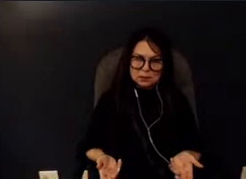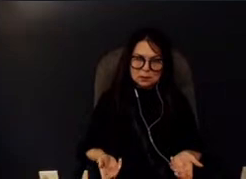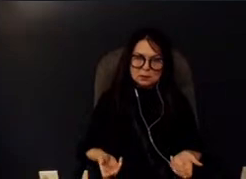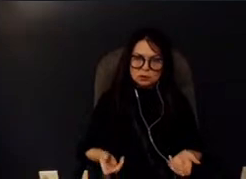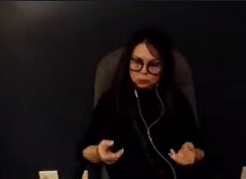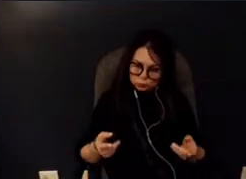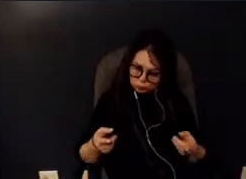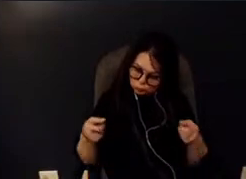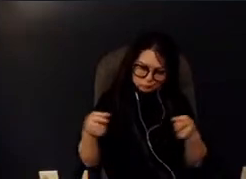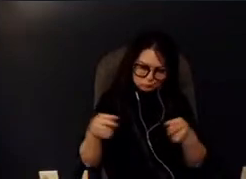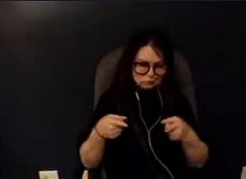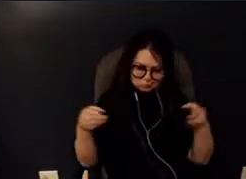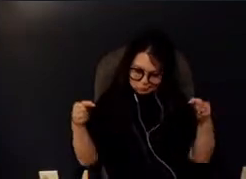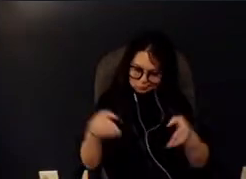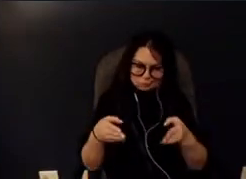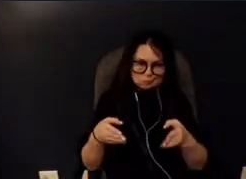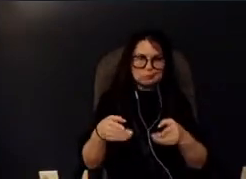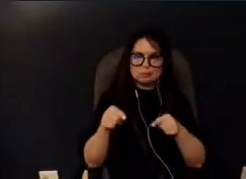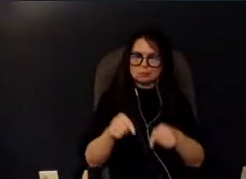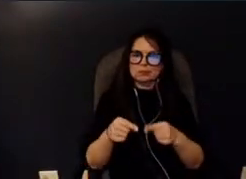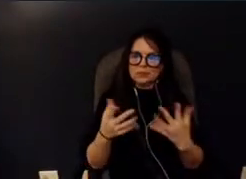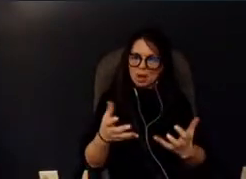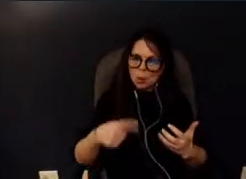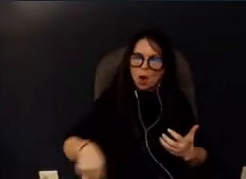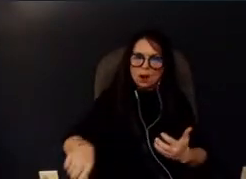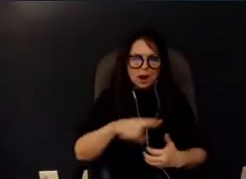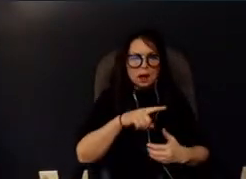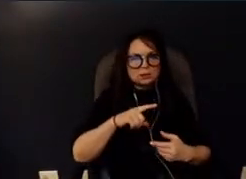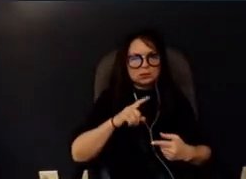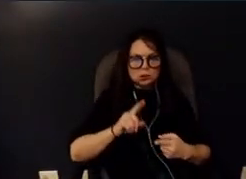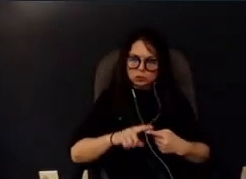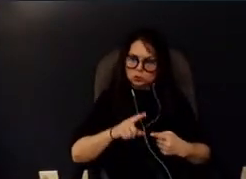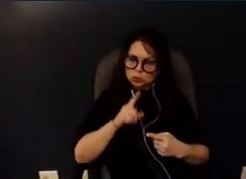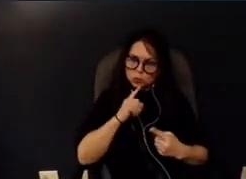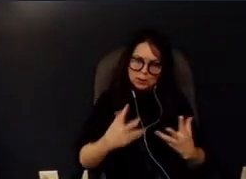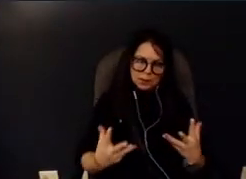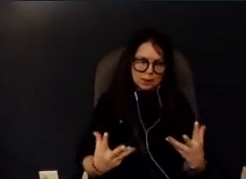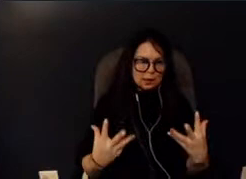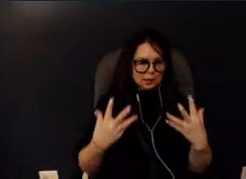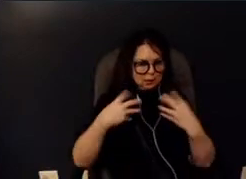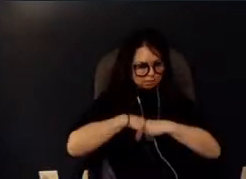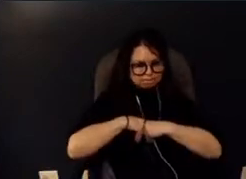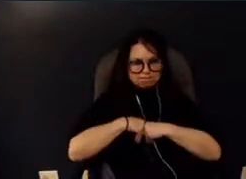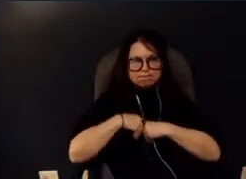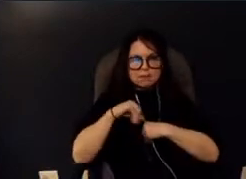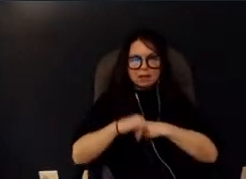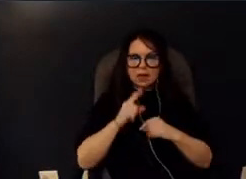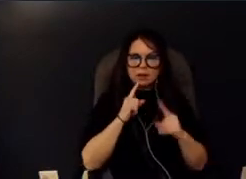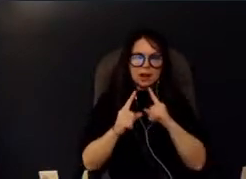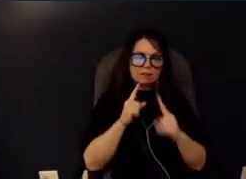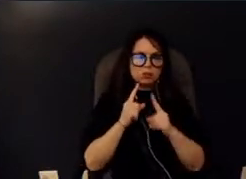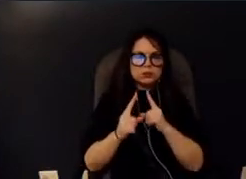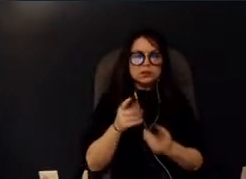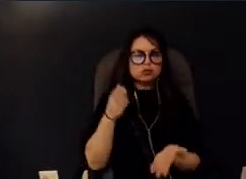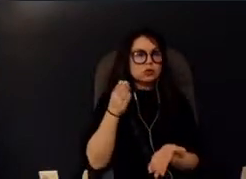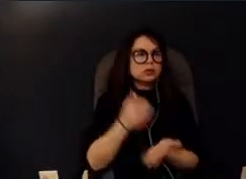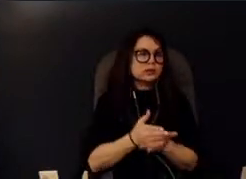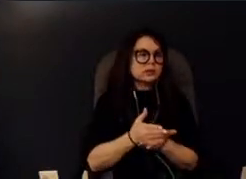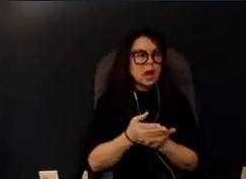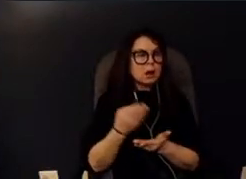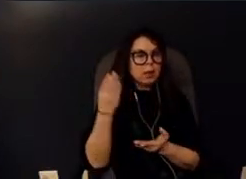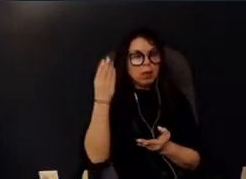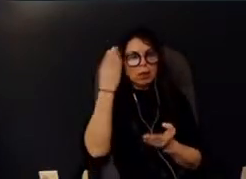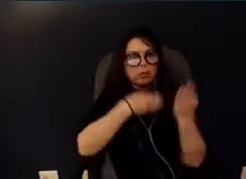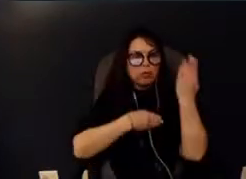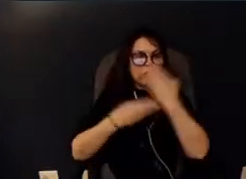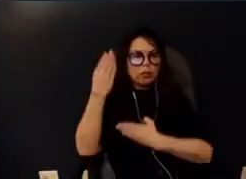really, really embrace that conversation and stop pretending that it's just something we have to put up with to get to